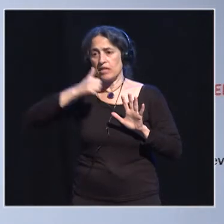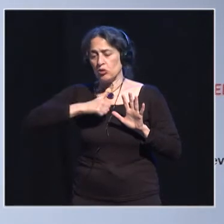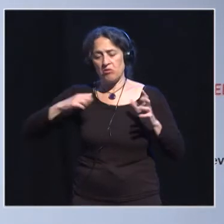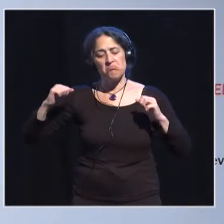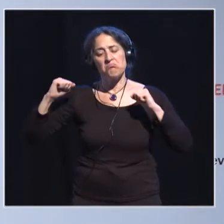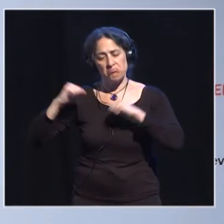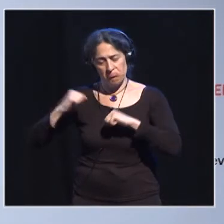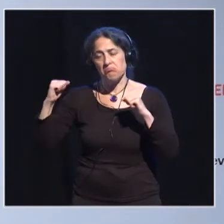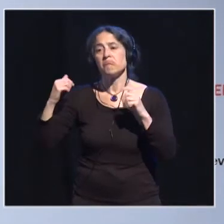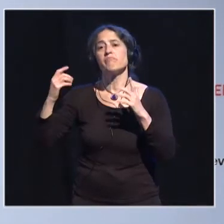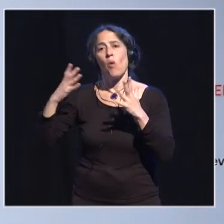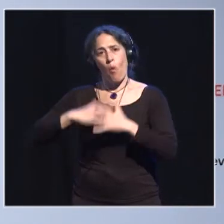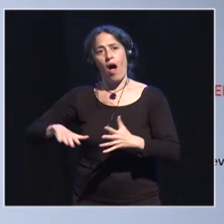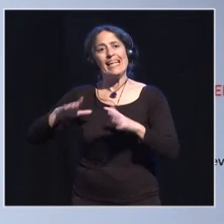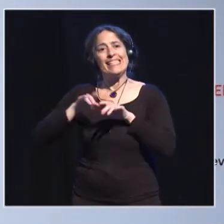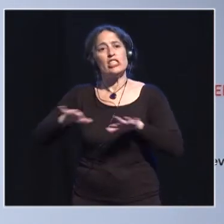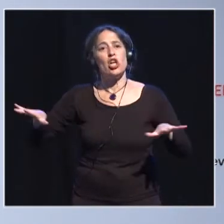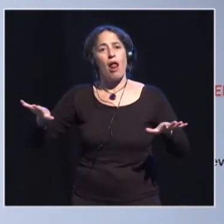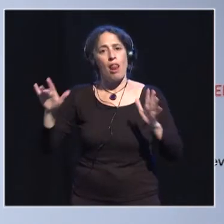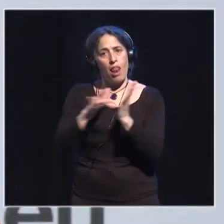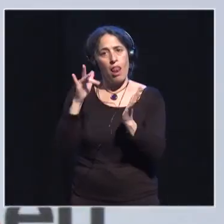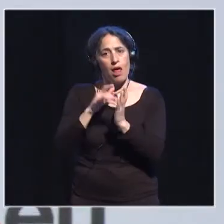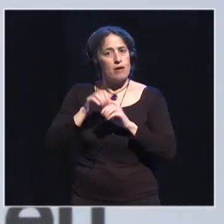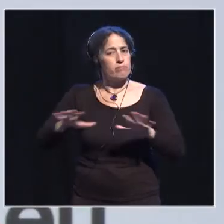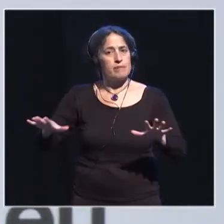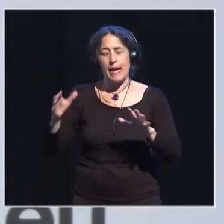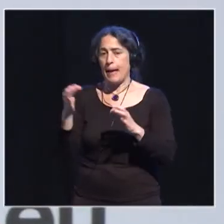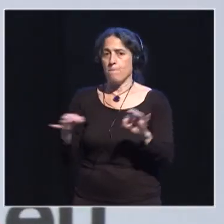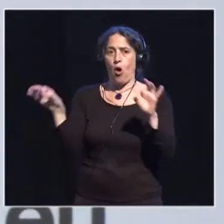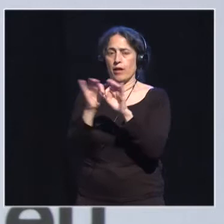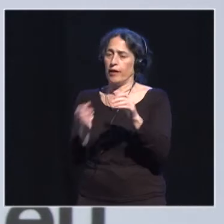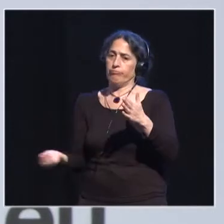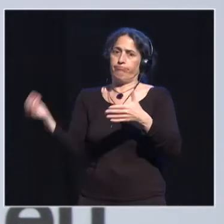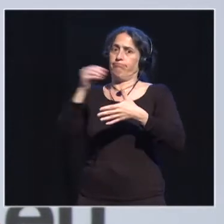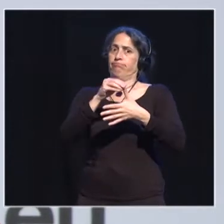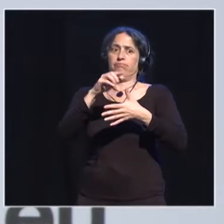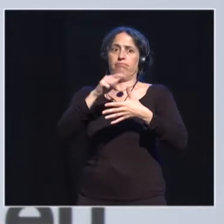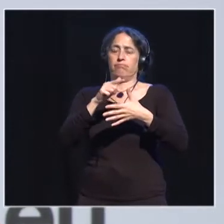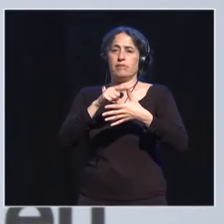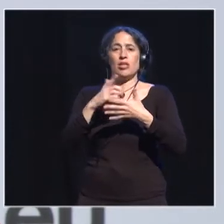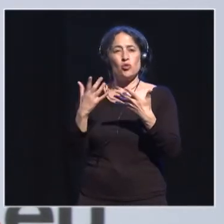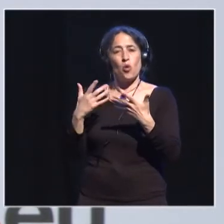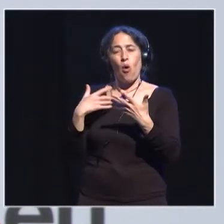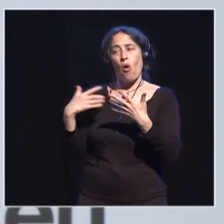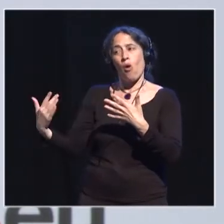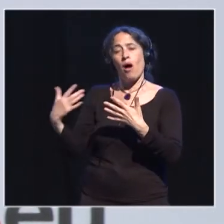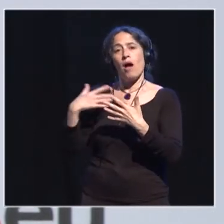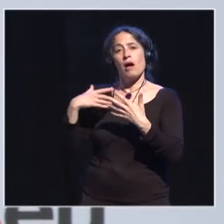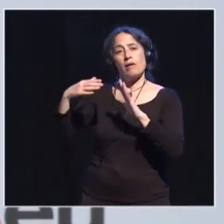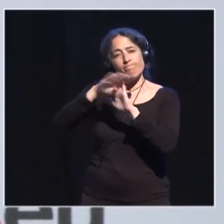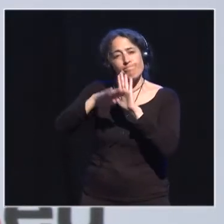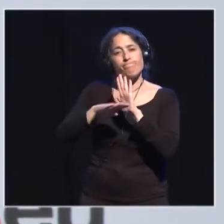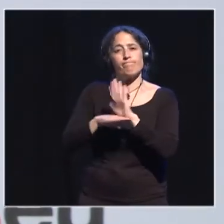need to start with this sort of foundation. So if I was a magician, the sort of the policy and the